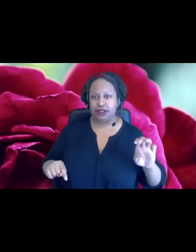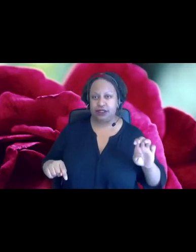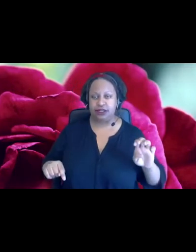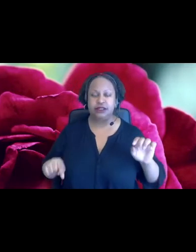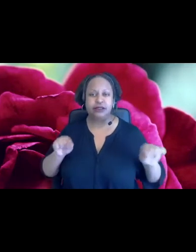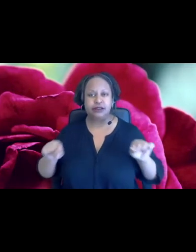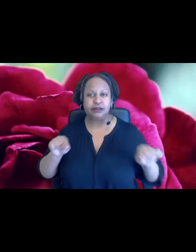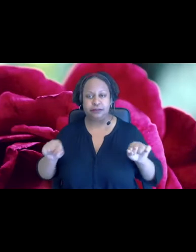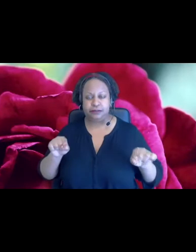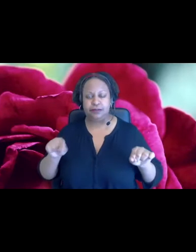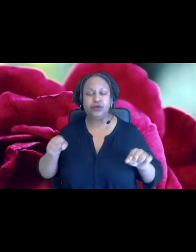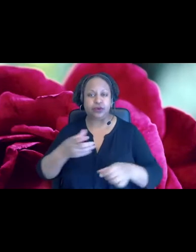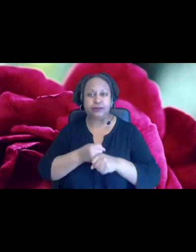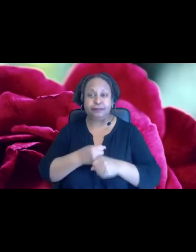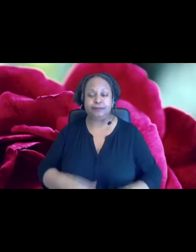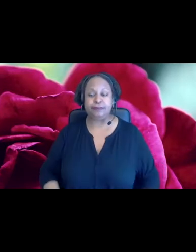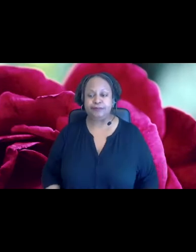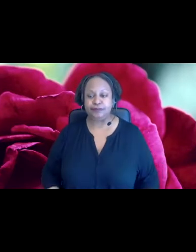that you received.